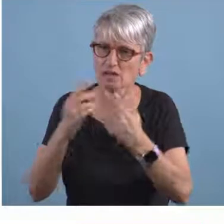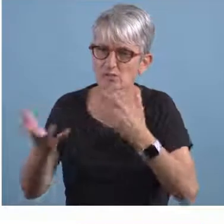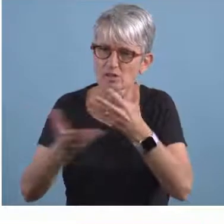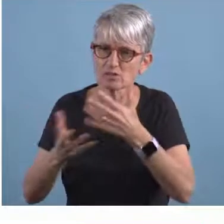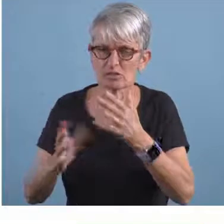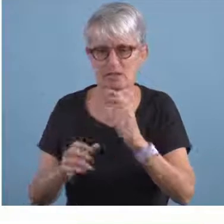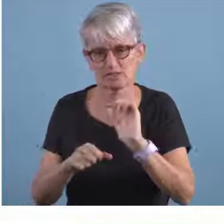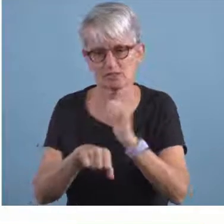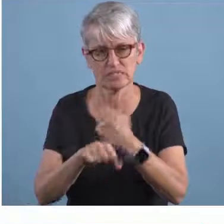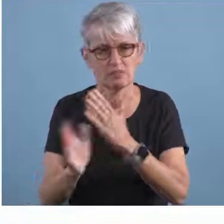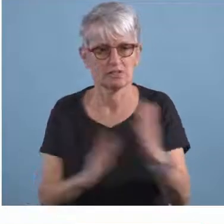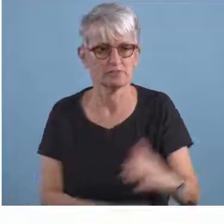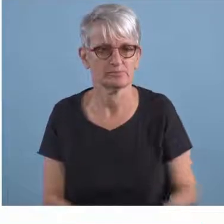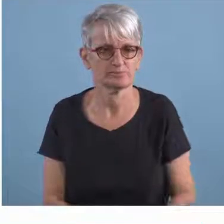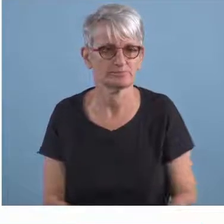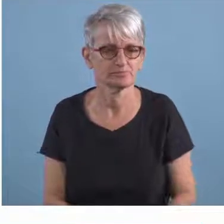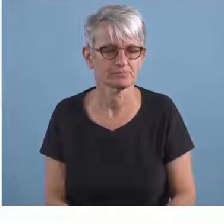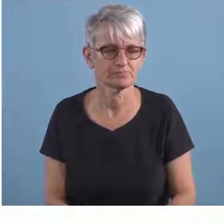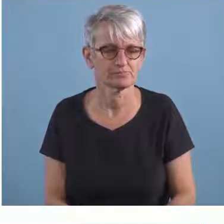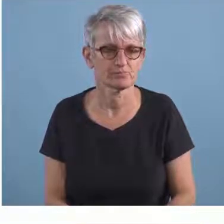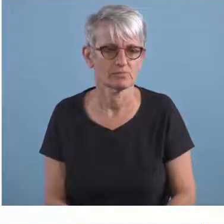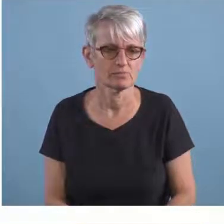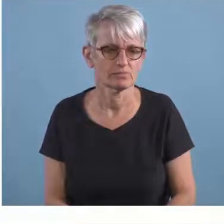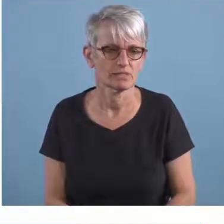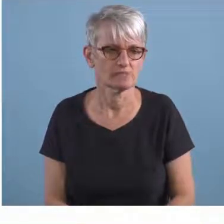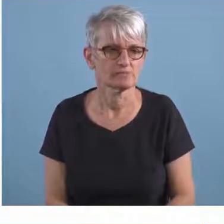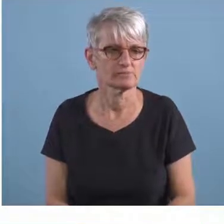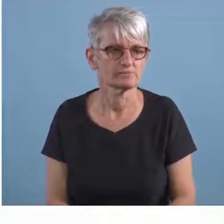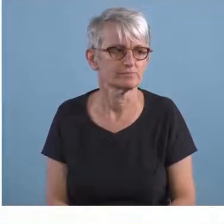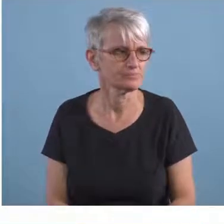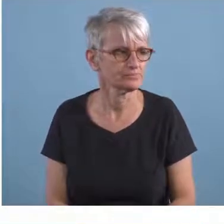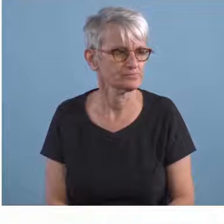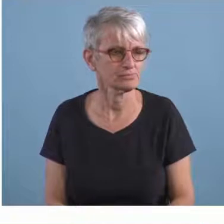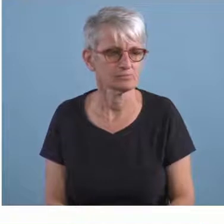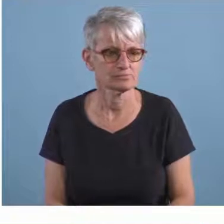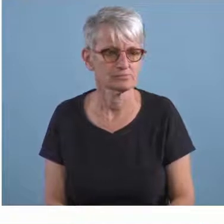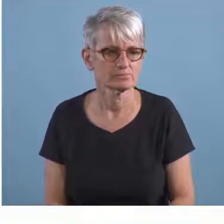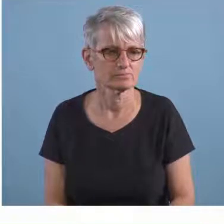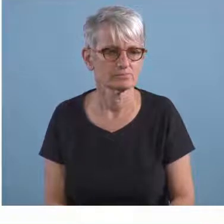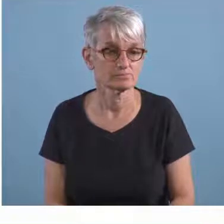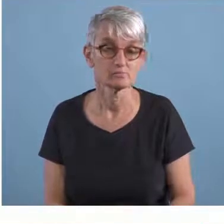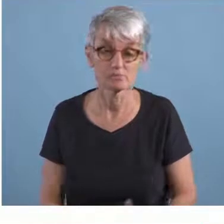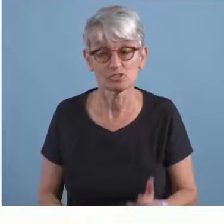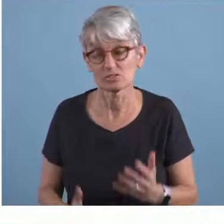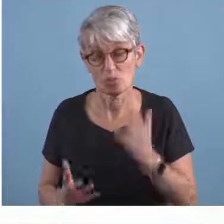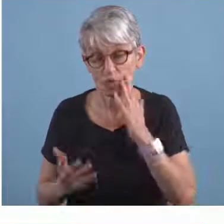have a plan for a technology failure, because it happens.